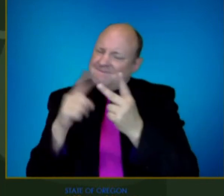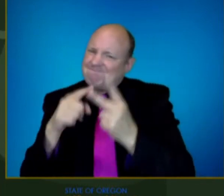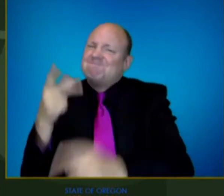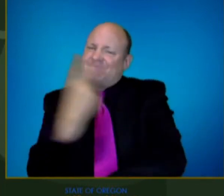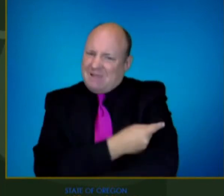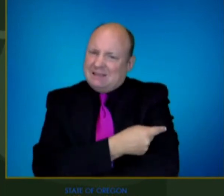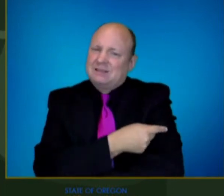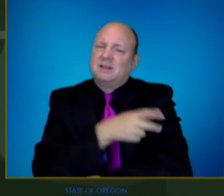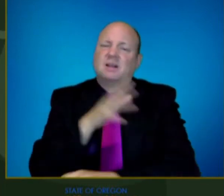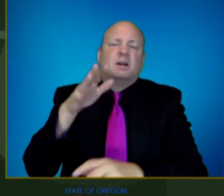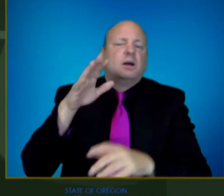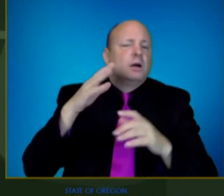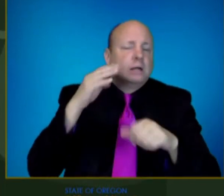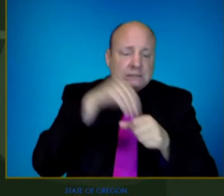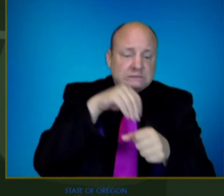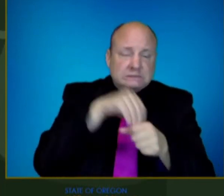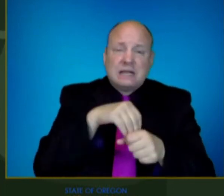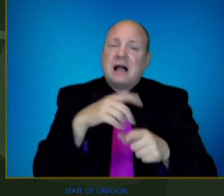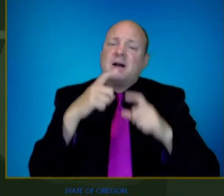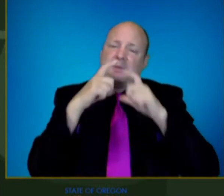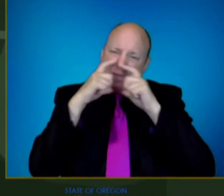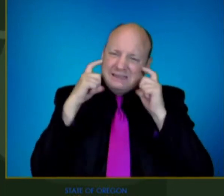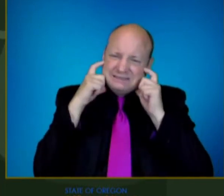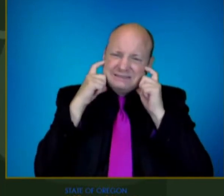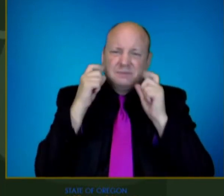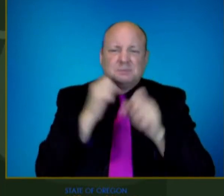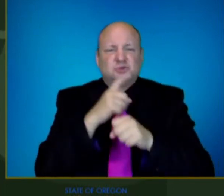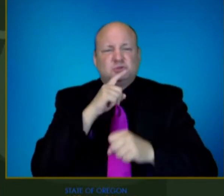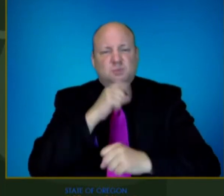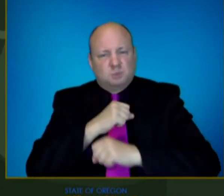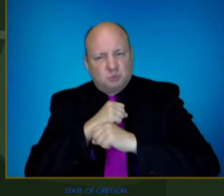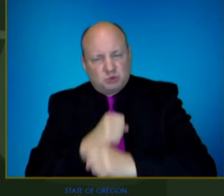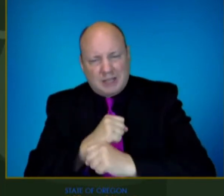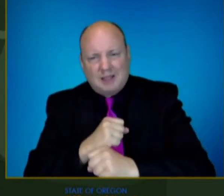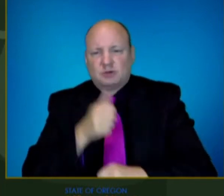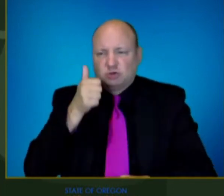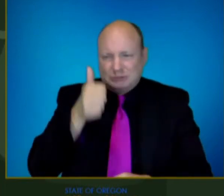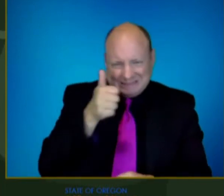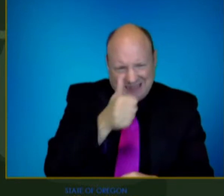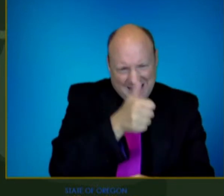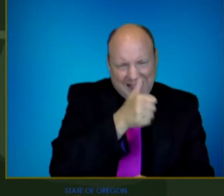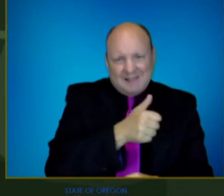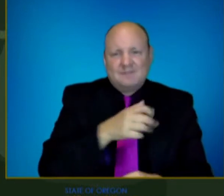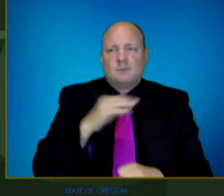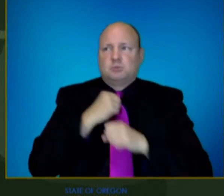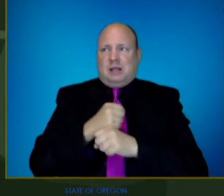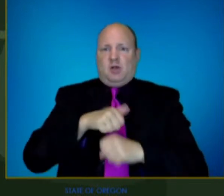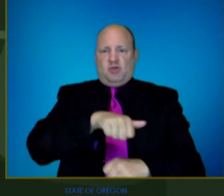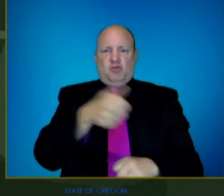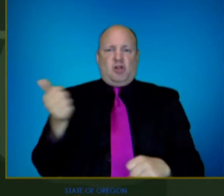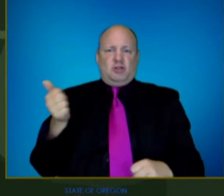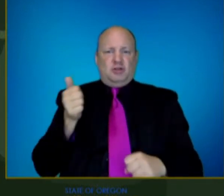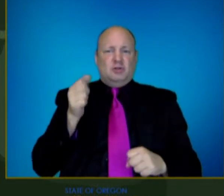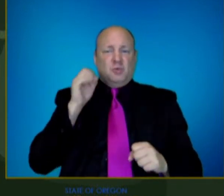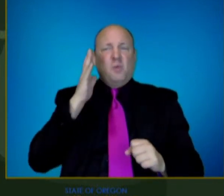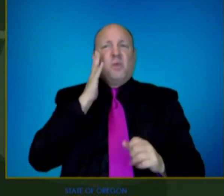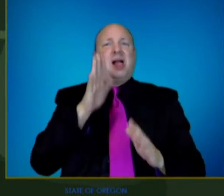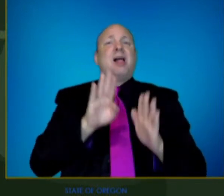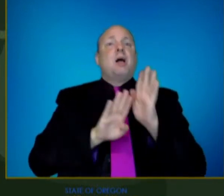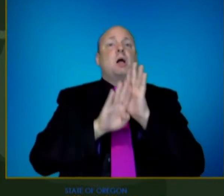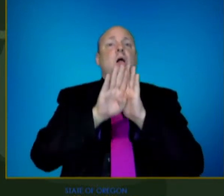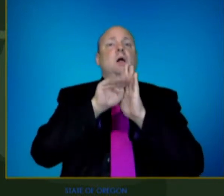to protect themselves and protect those around them. With that, we can slow this tremendous rise. It won't happen